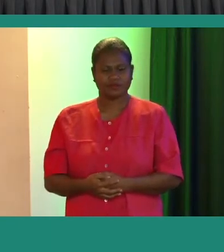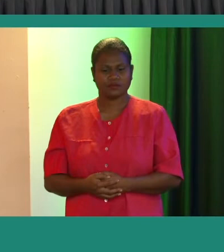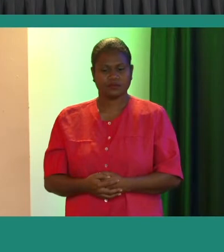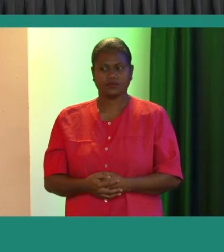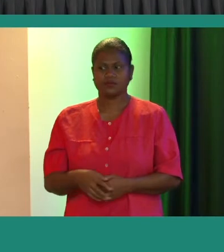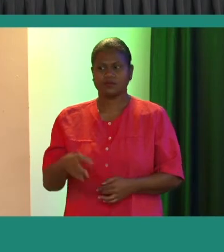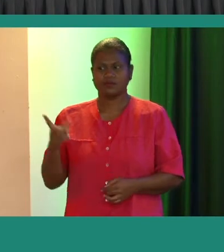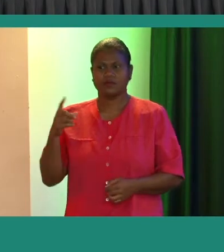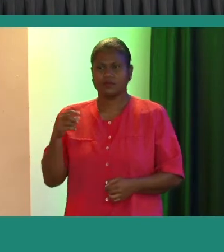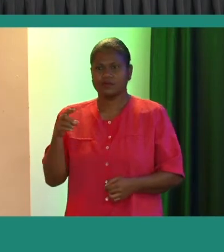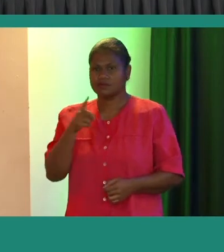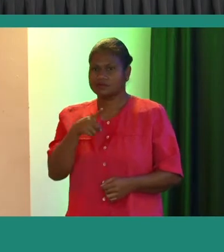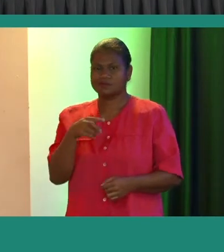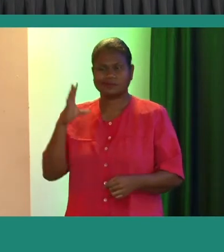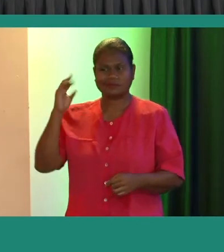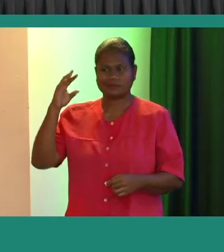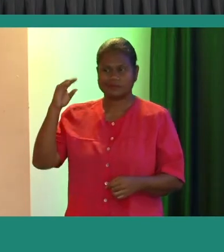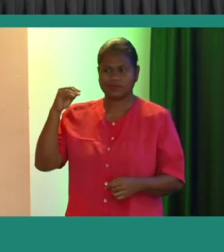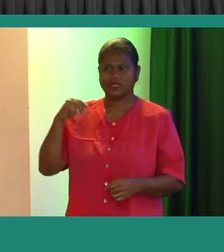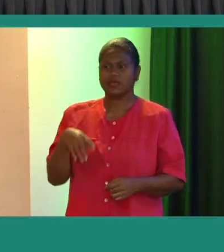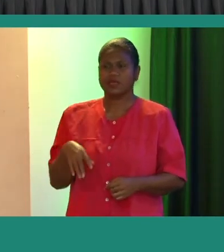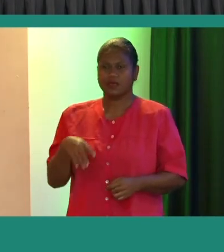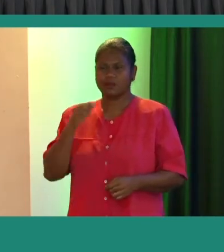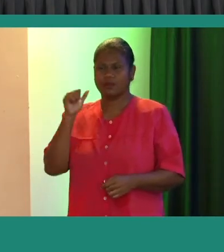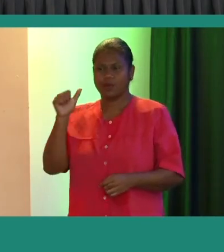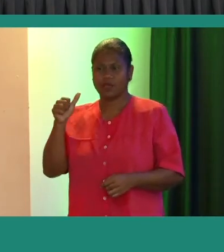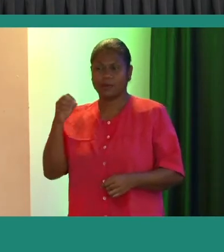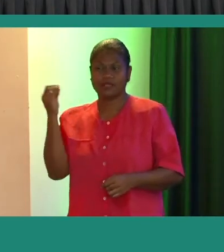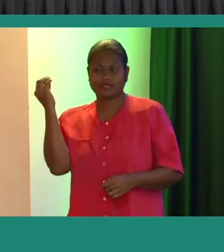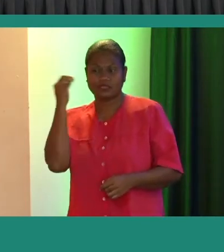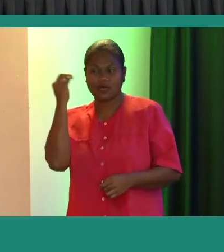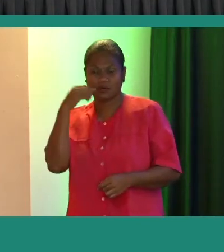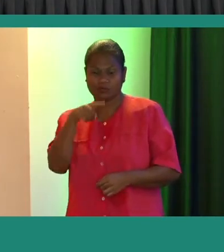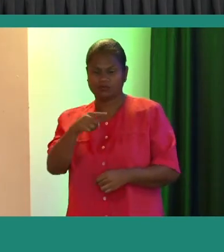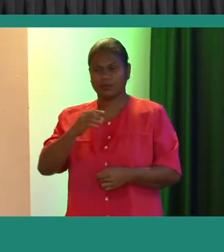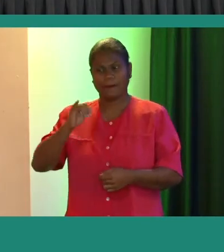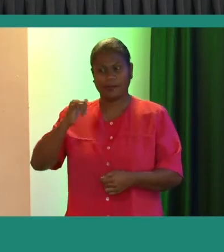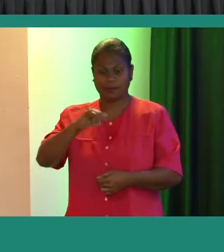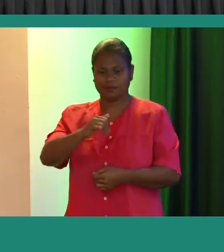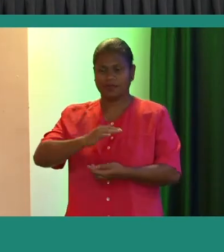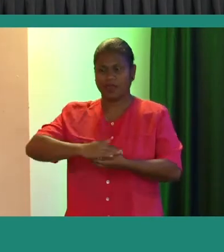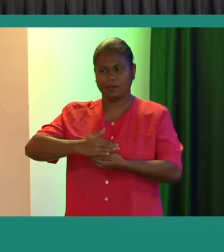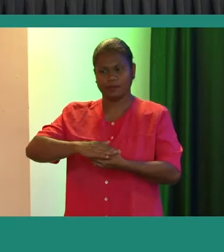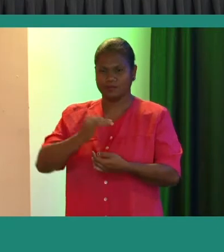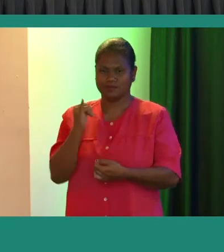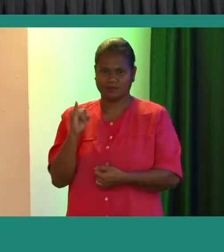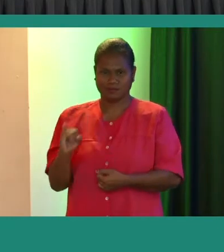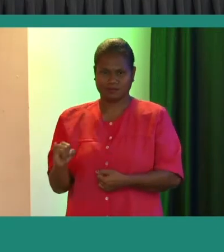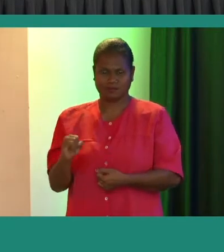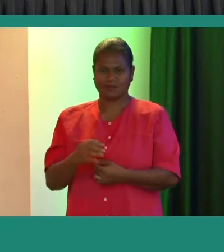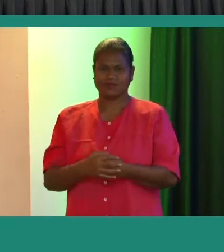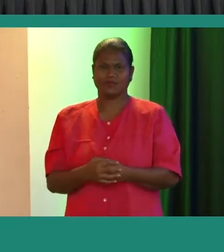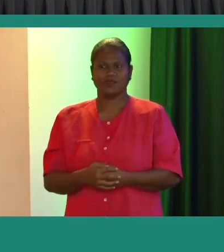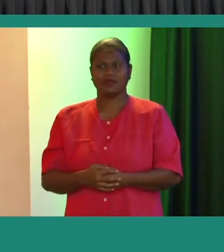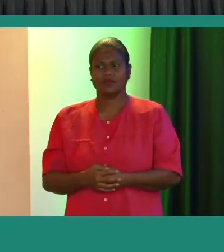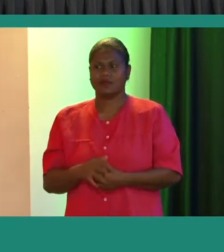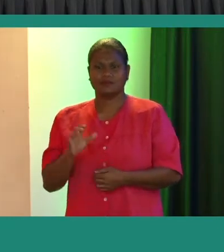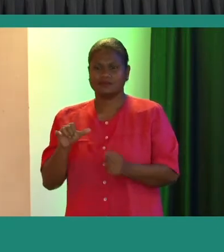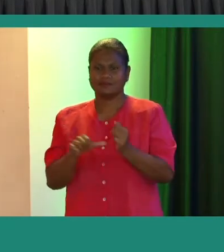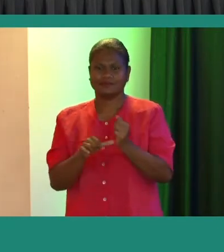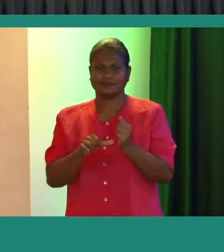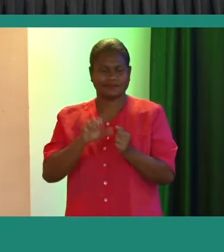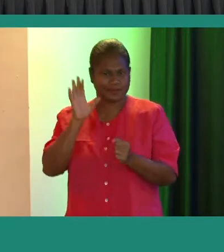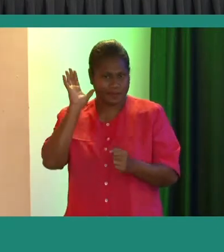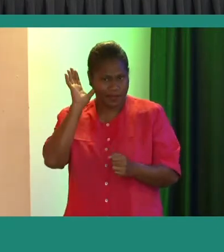understand some of what you were saying, but thank you for your presentation. I hear that from what you just said, from